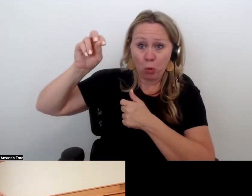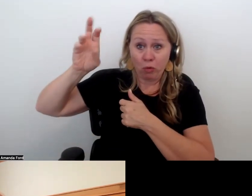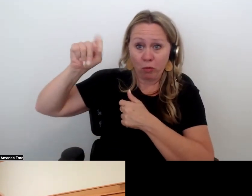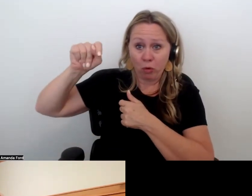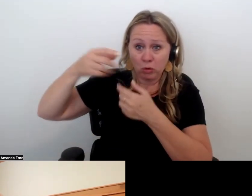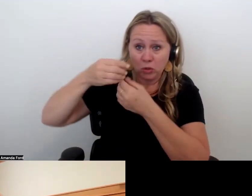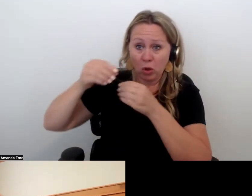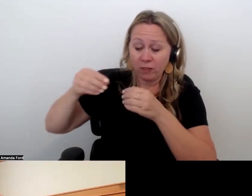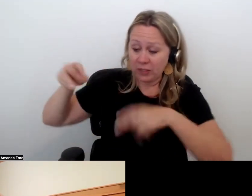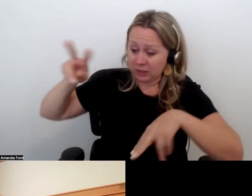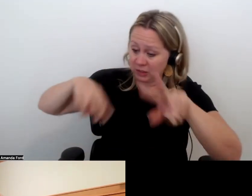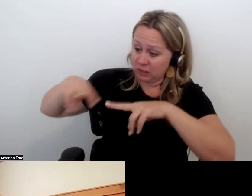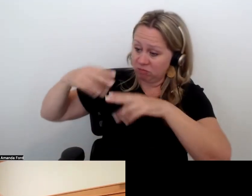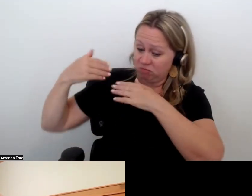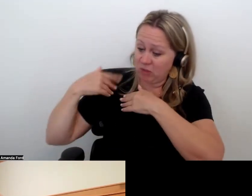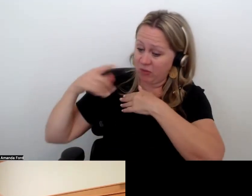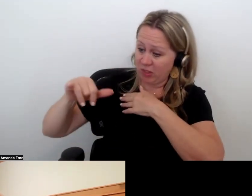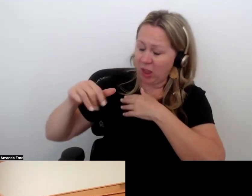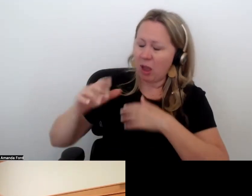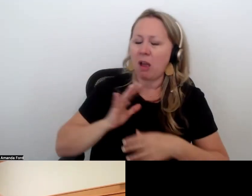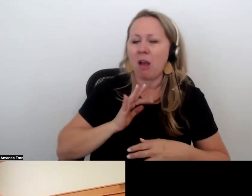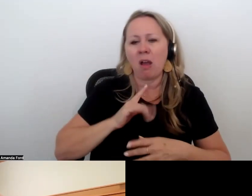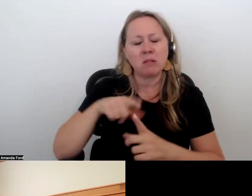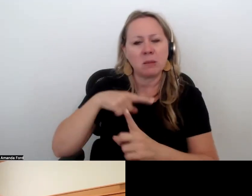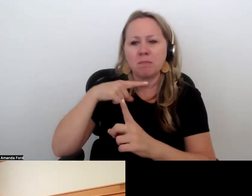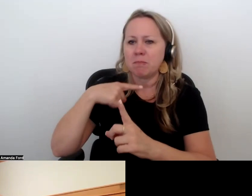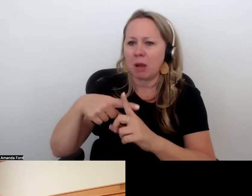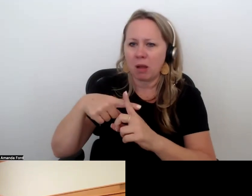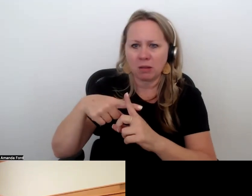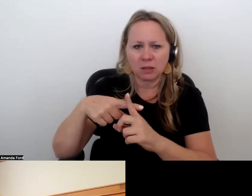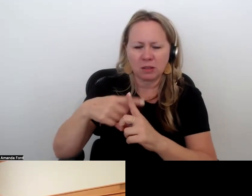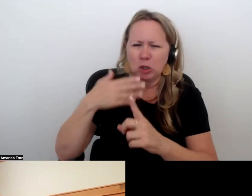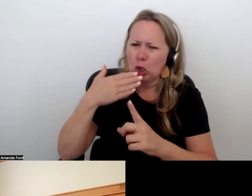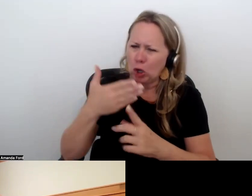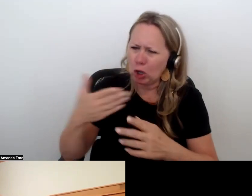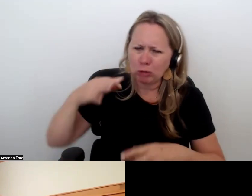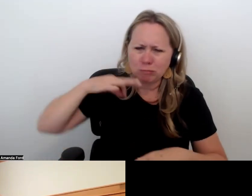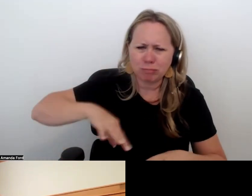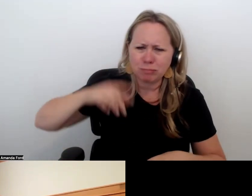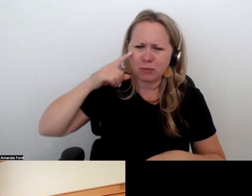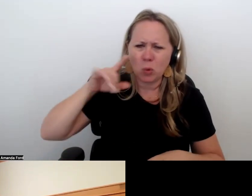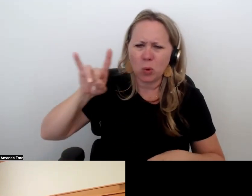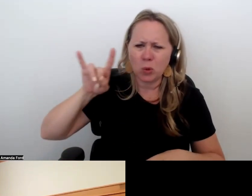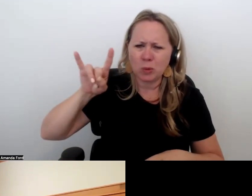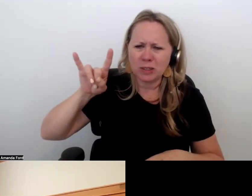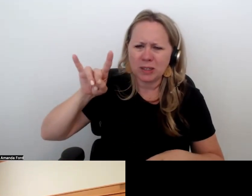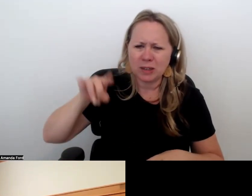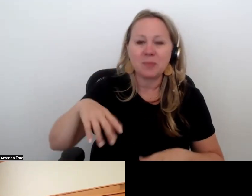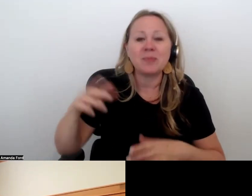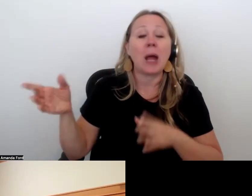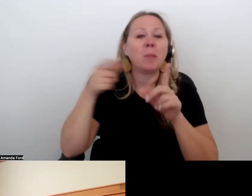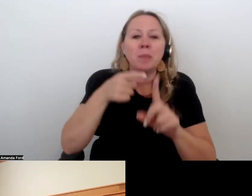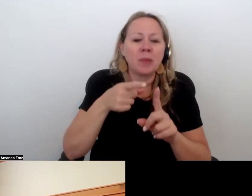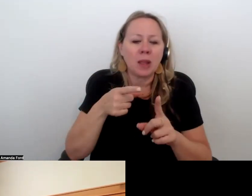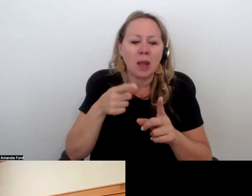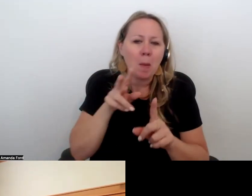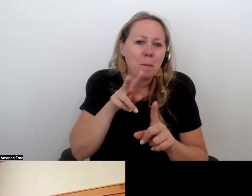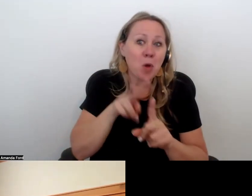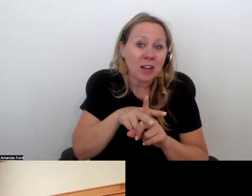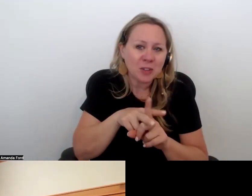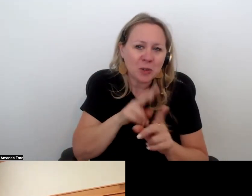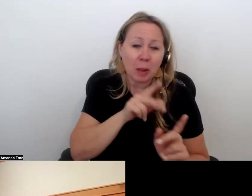is sort of a really positive development for the University of Texas here. Let's get sort of practical and sort of personal. What